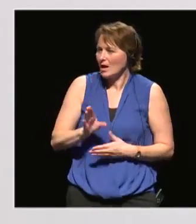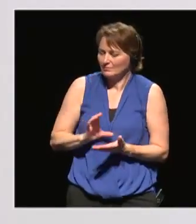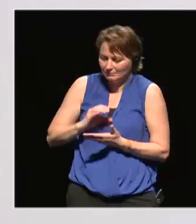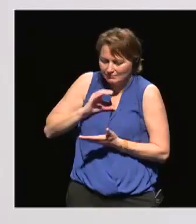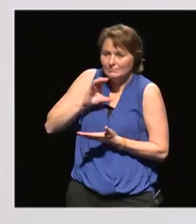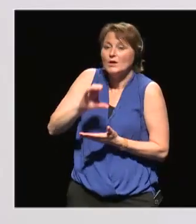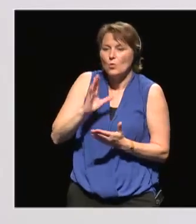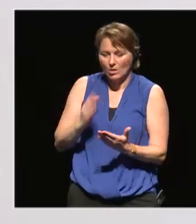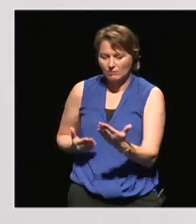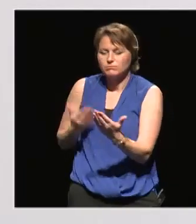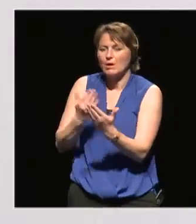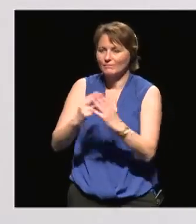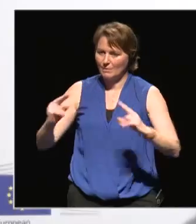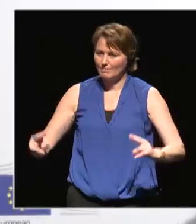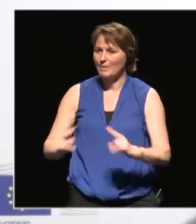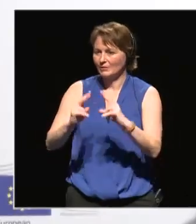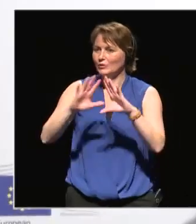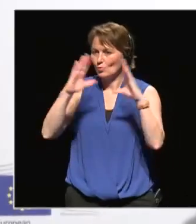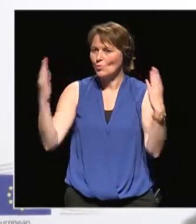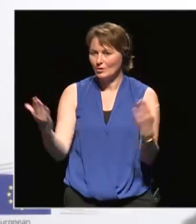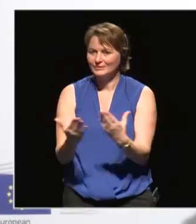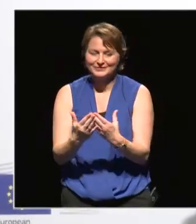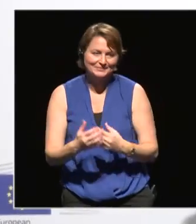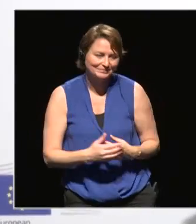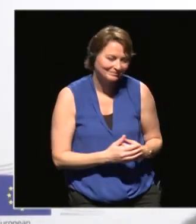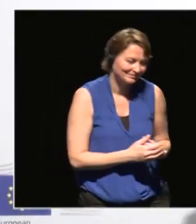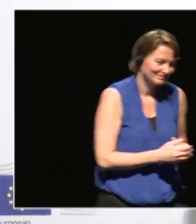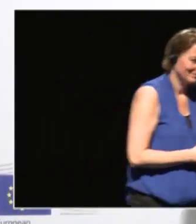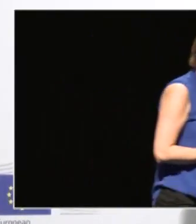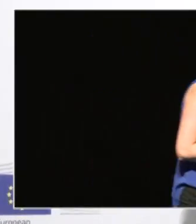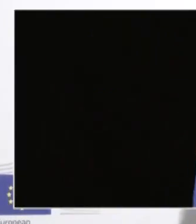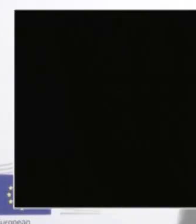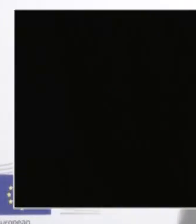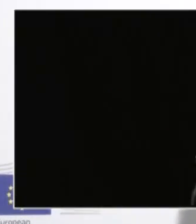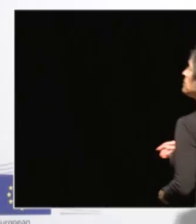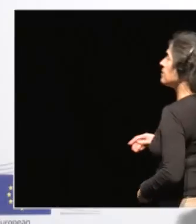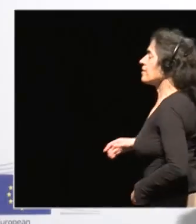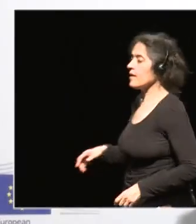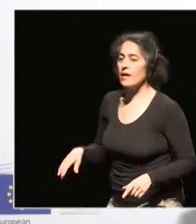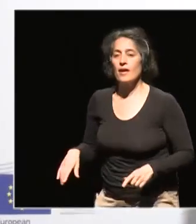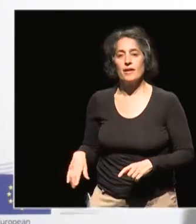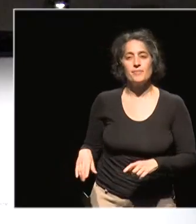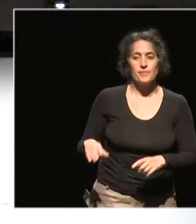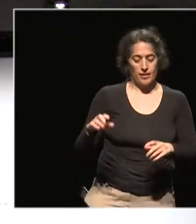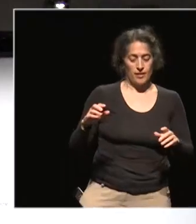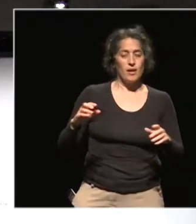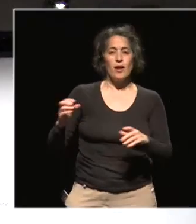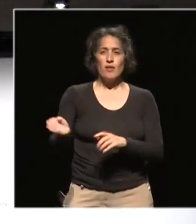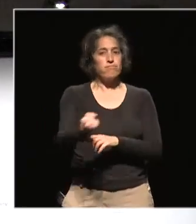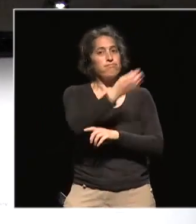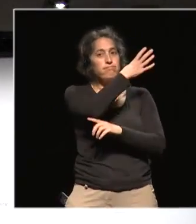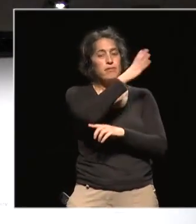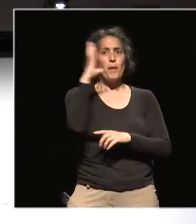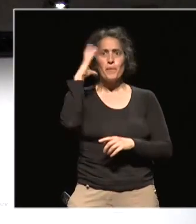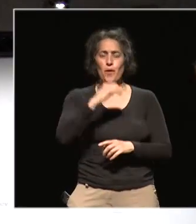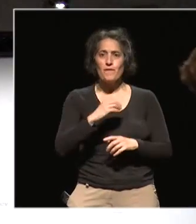to Paris and to the world. We have some very nice pictures. I suppose that's Bhutan. I have a proposal that we have the European Development